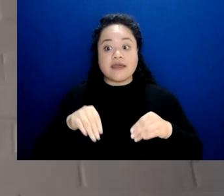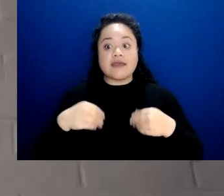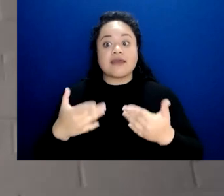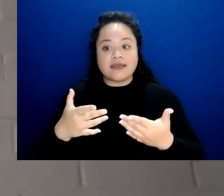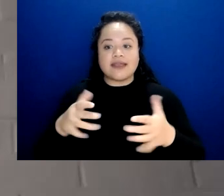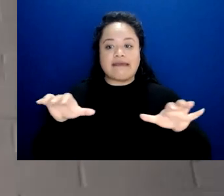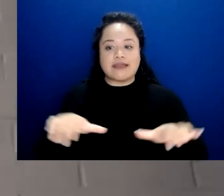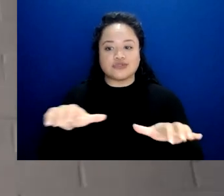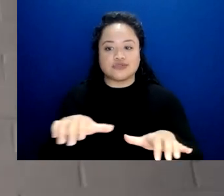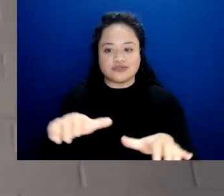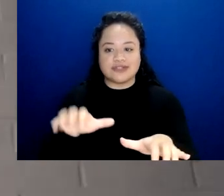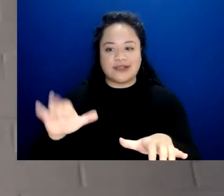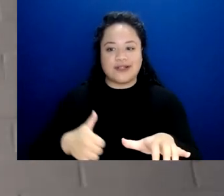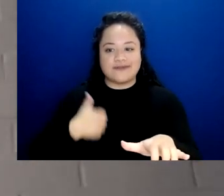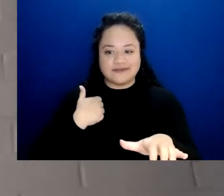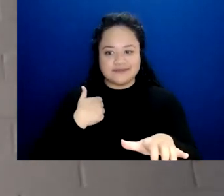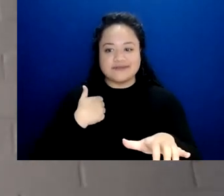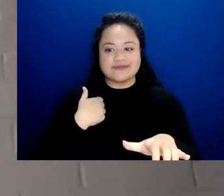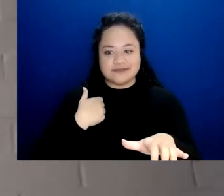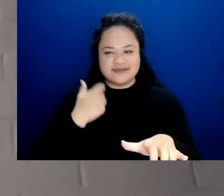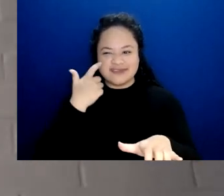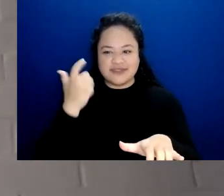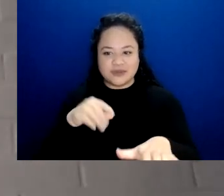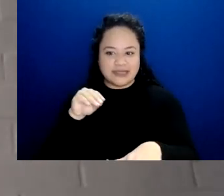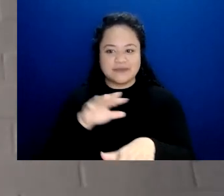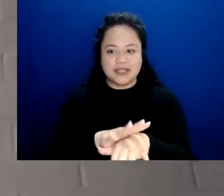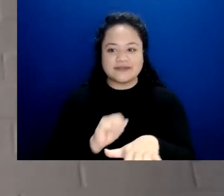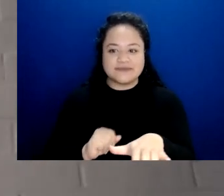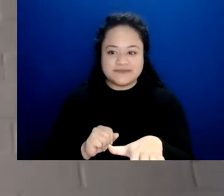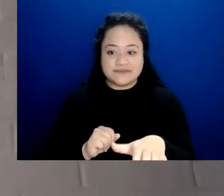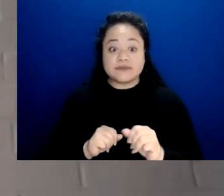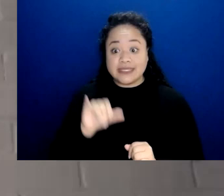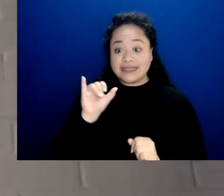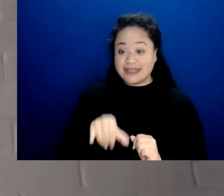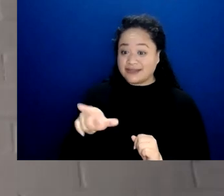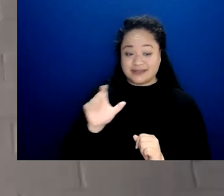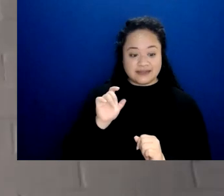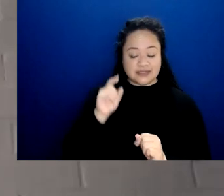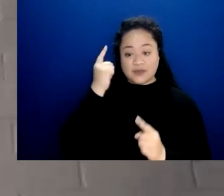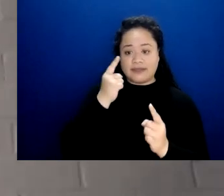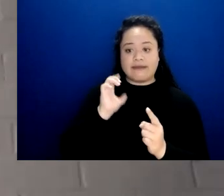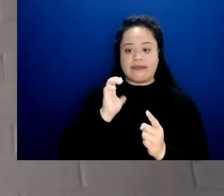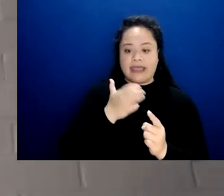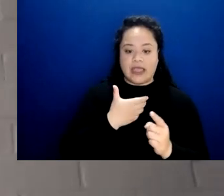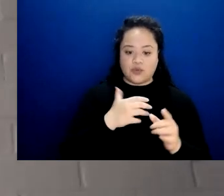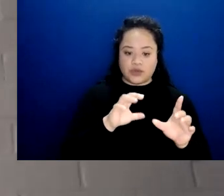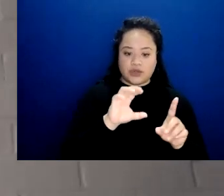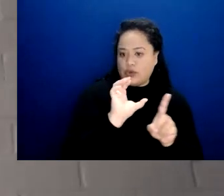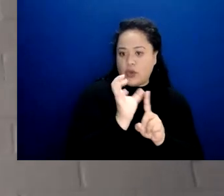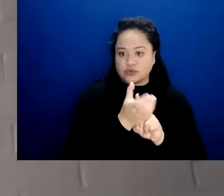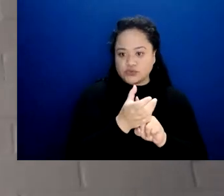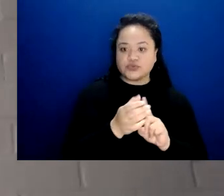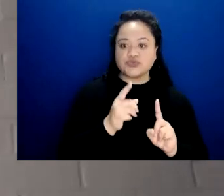form. And, you know, it's one of those things that our society is very unforgiving, very